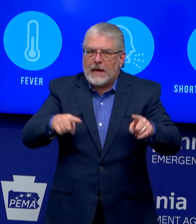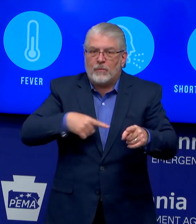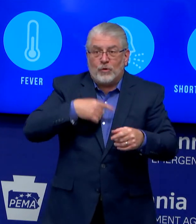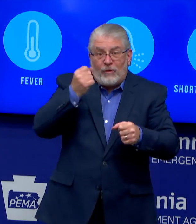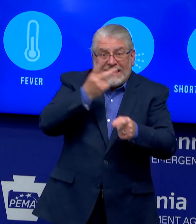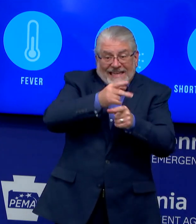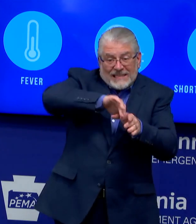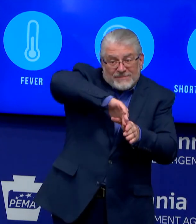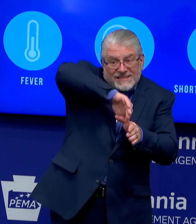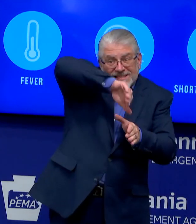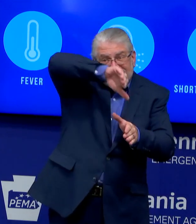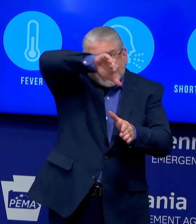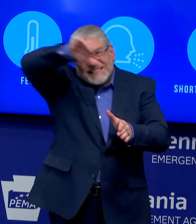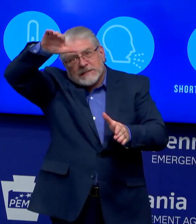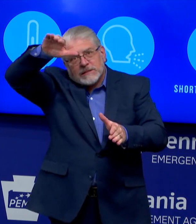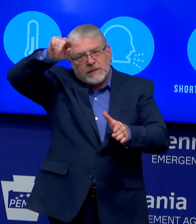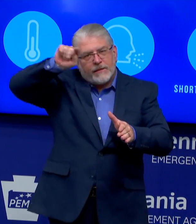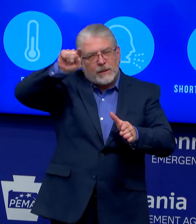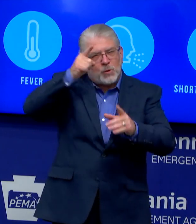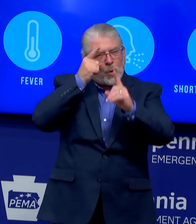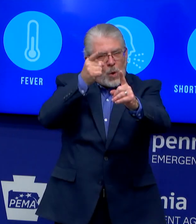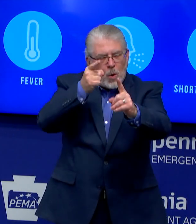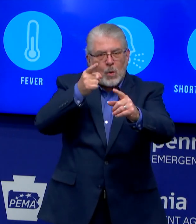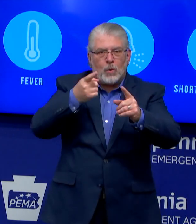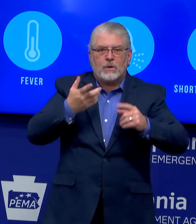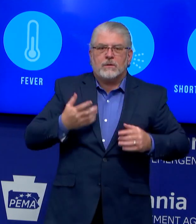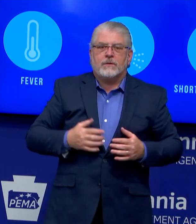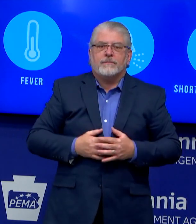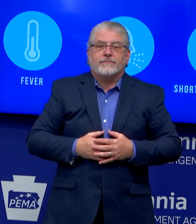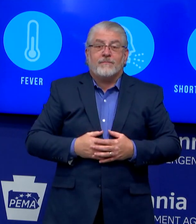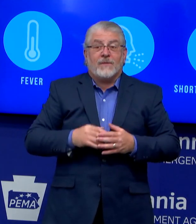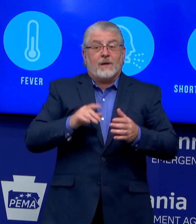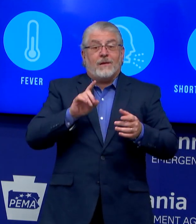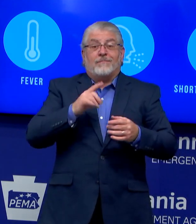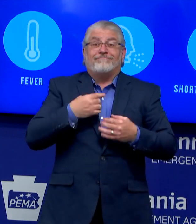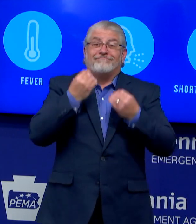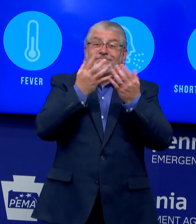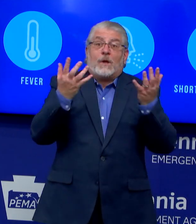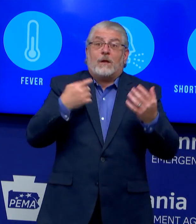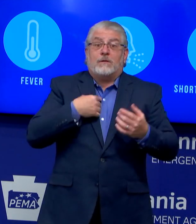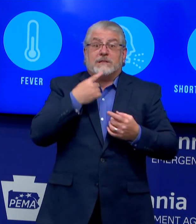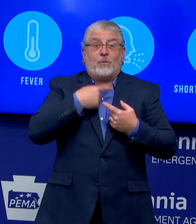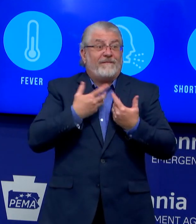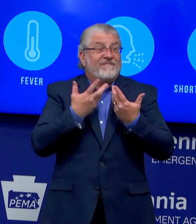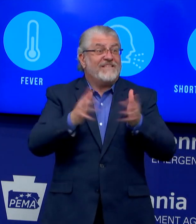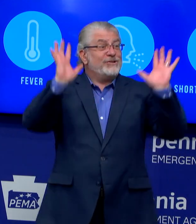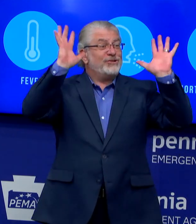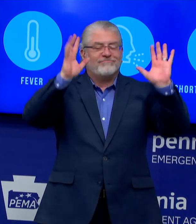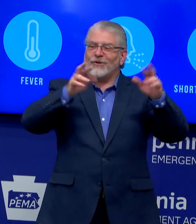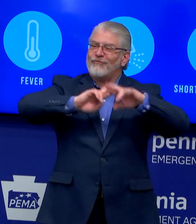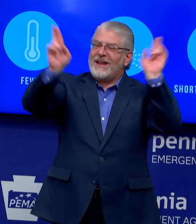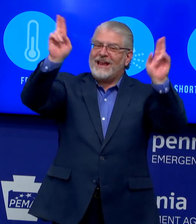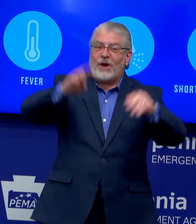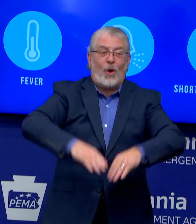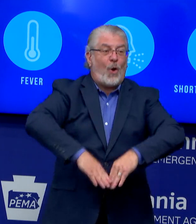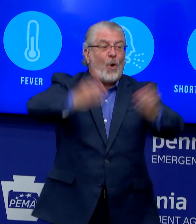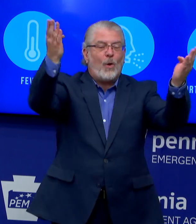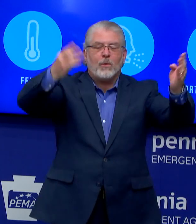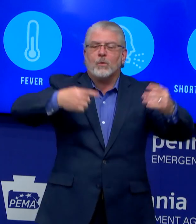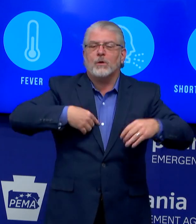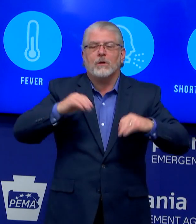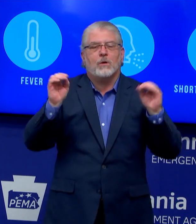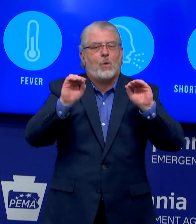measures. Not to get rid of them, but to continue them until it is safe to open up again, as I've been describing, and that's what we plan to do.